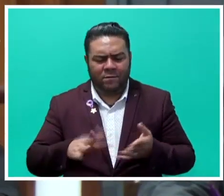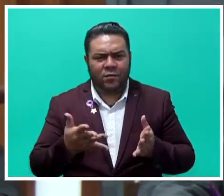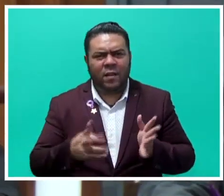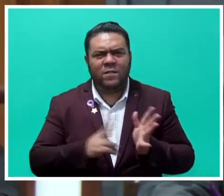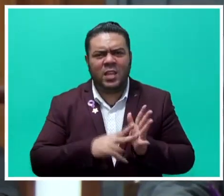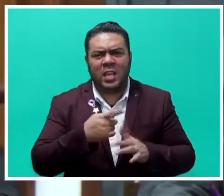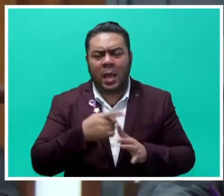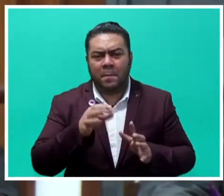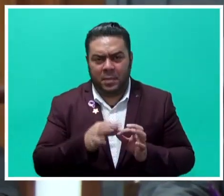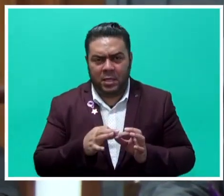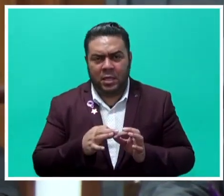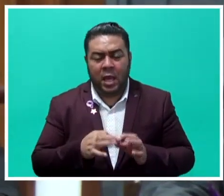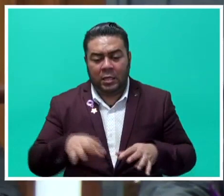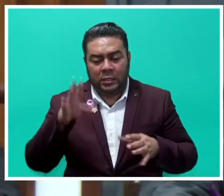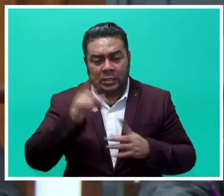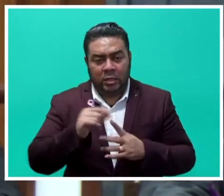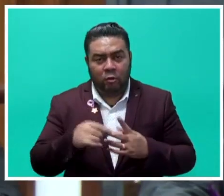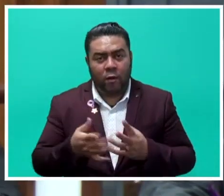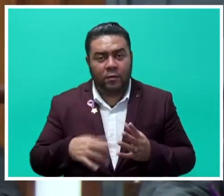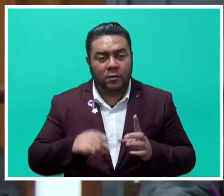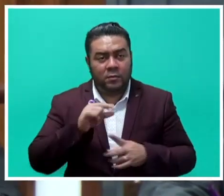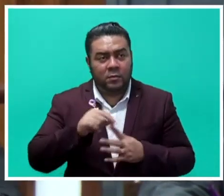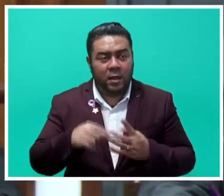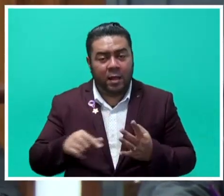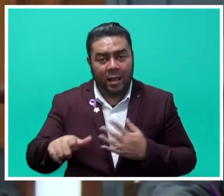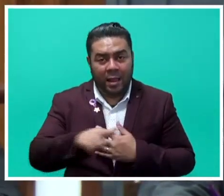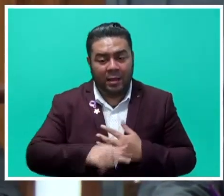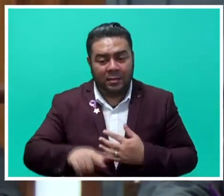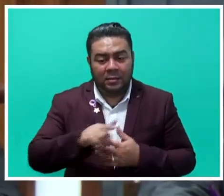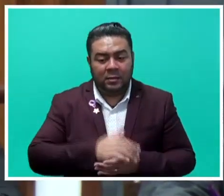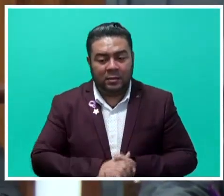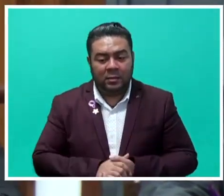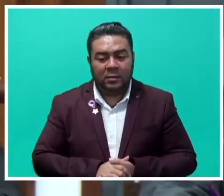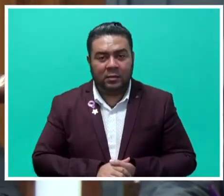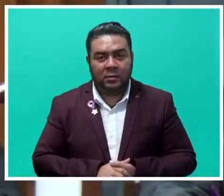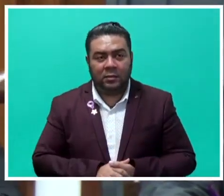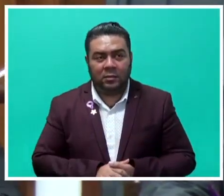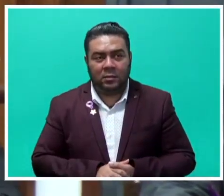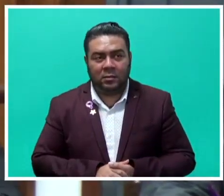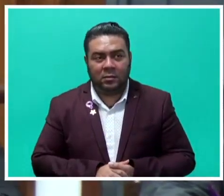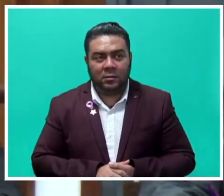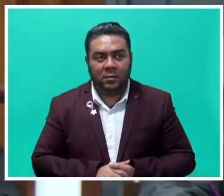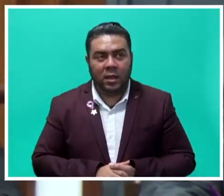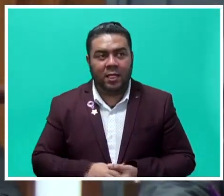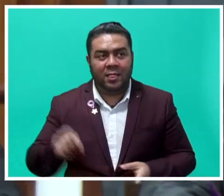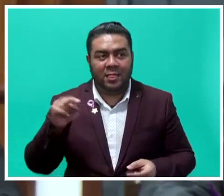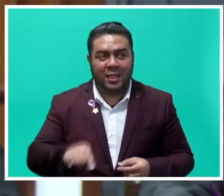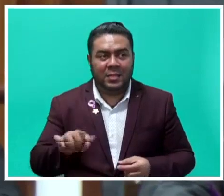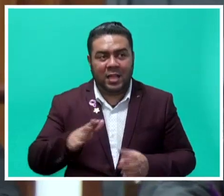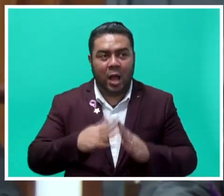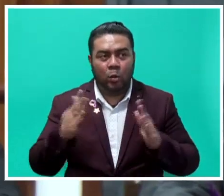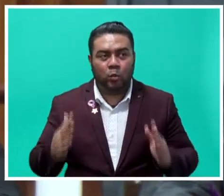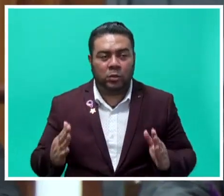VKB and residing on their respective Matangali land that are not within the village boundaries. These households